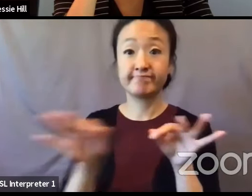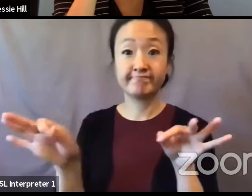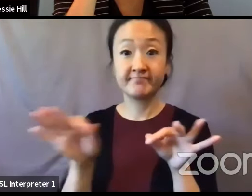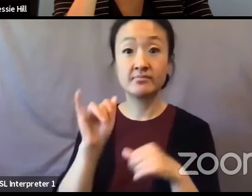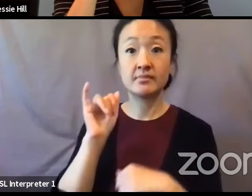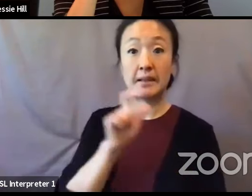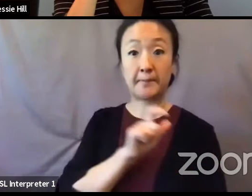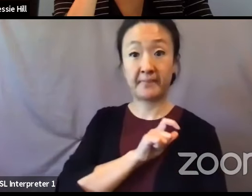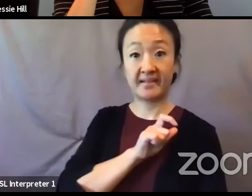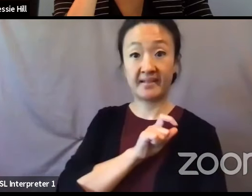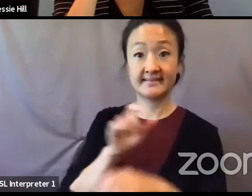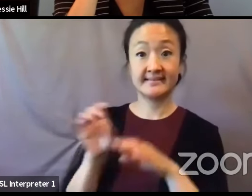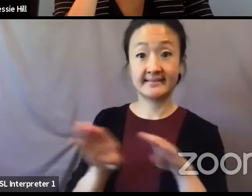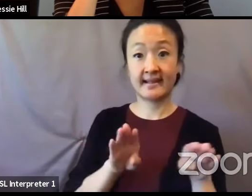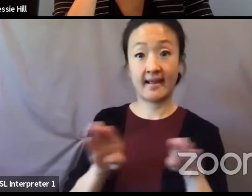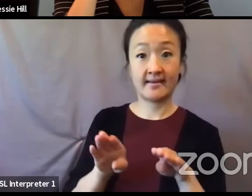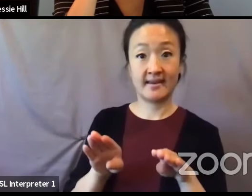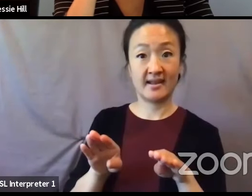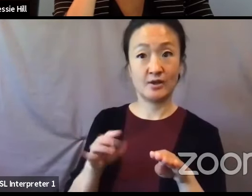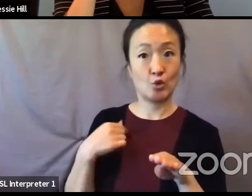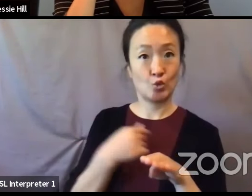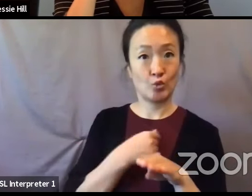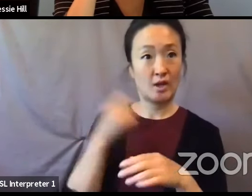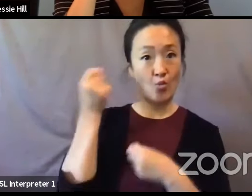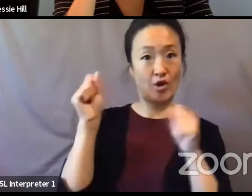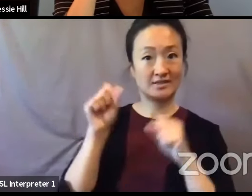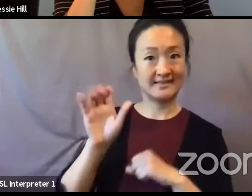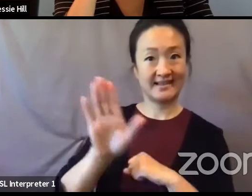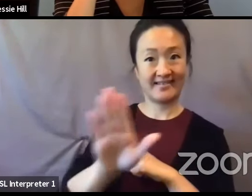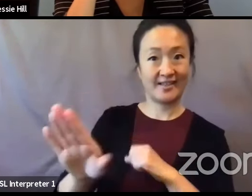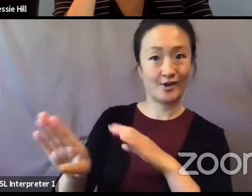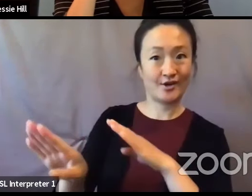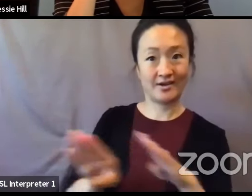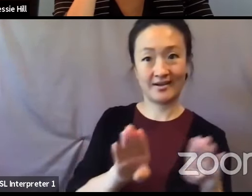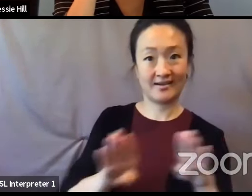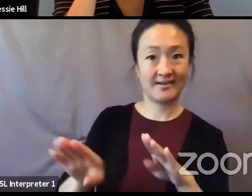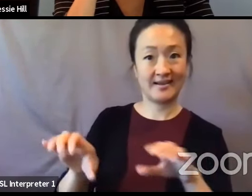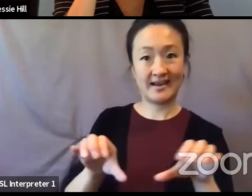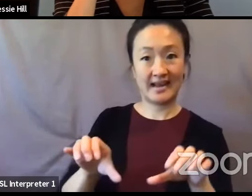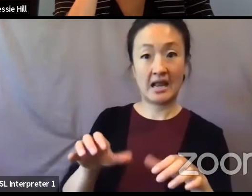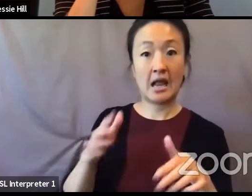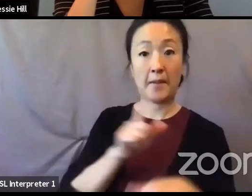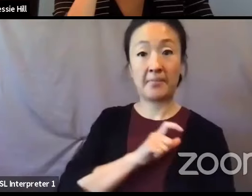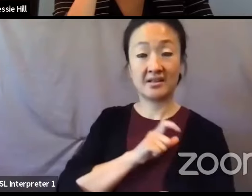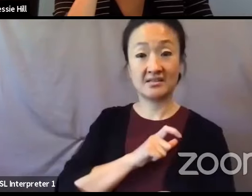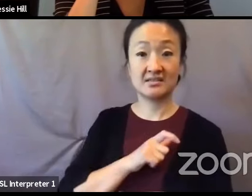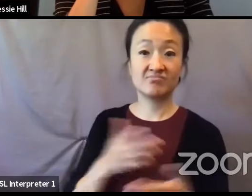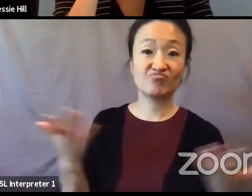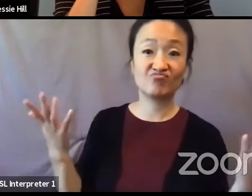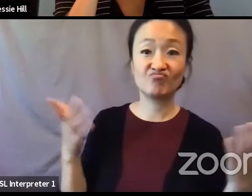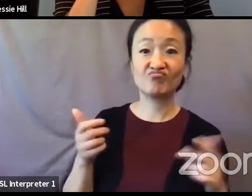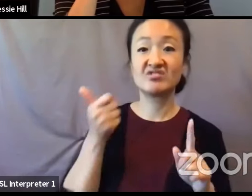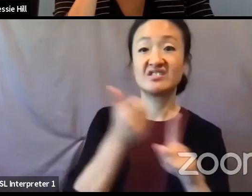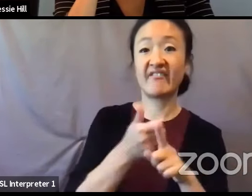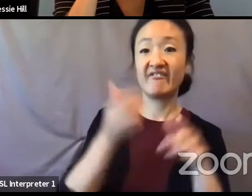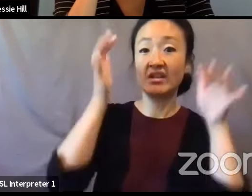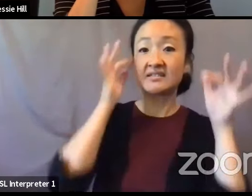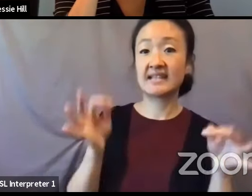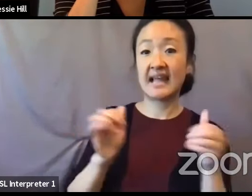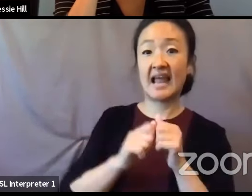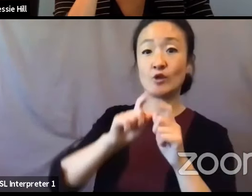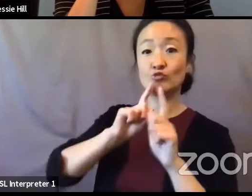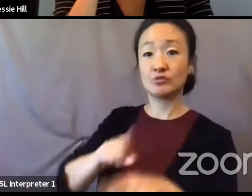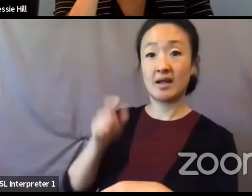police conduct is what is being protested, and police are allowed to just simply use their own discretion about how to respond to